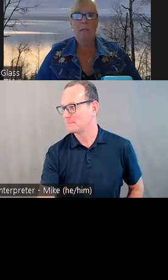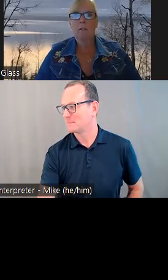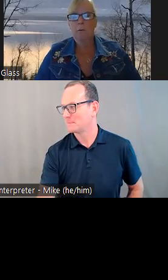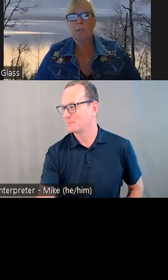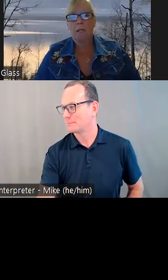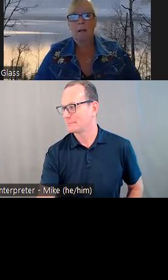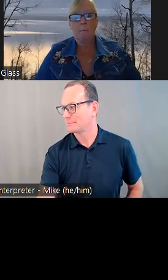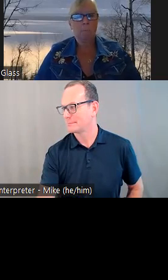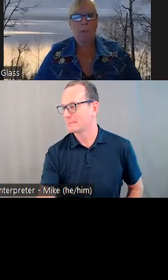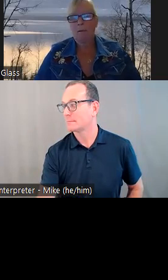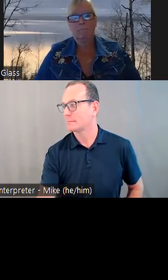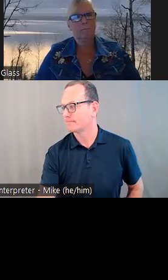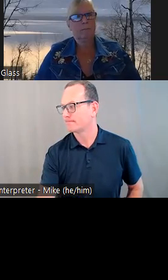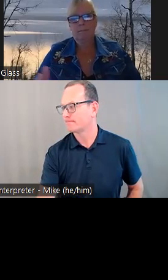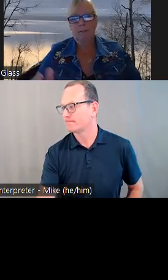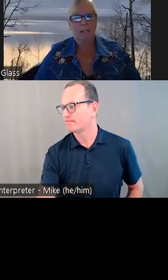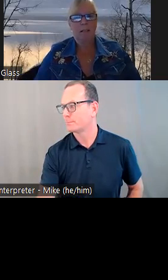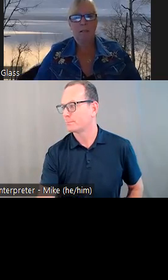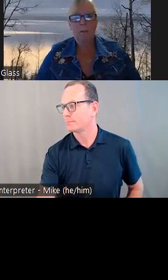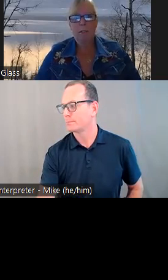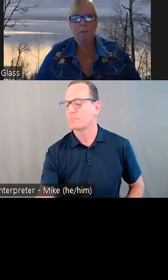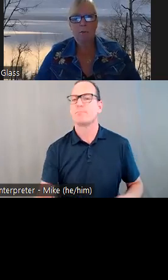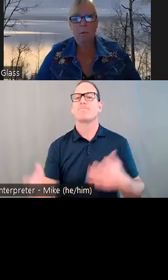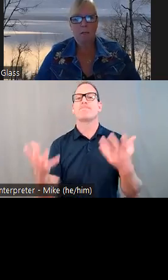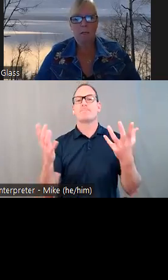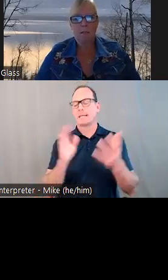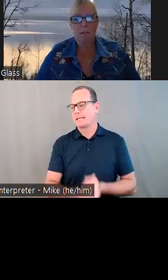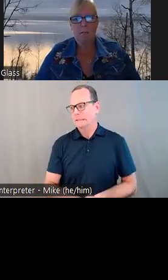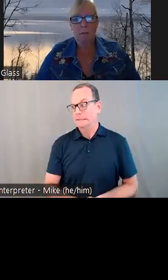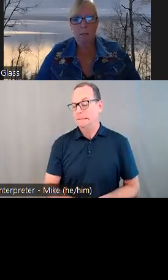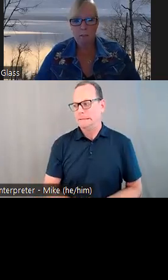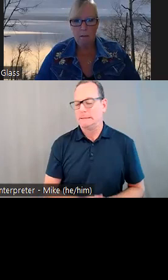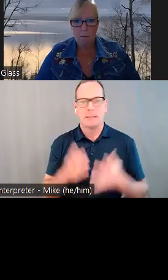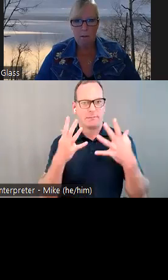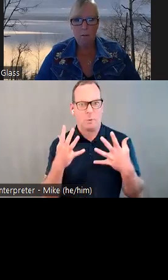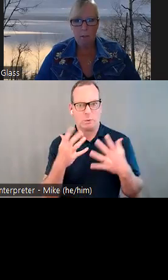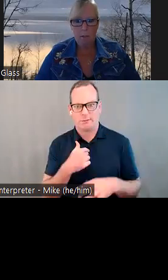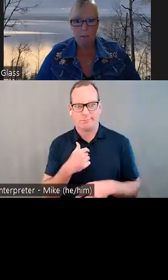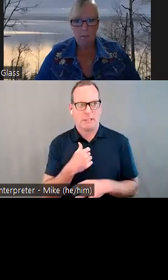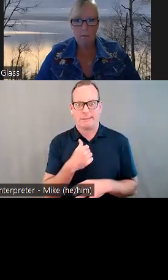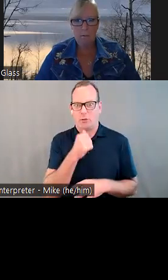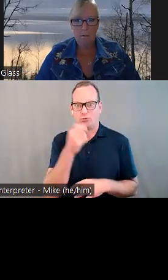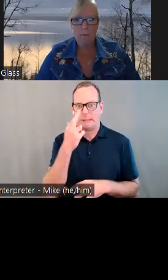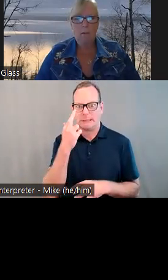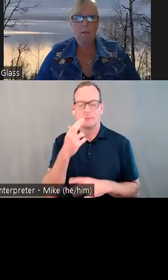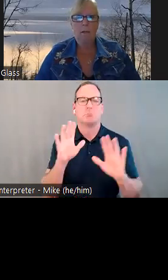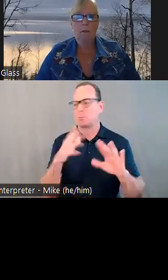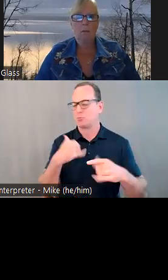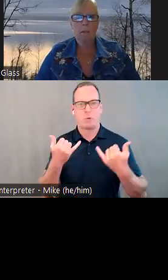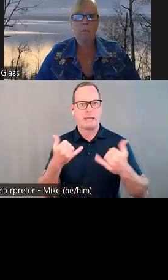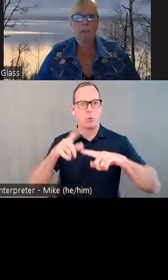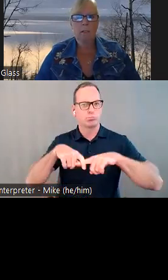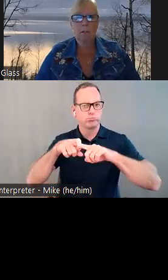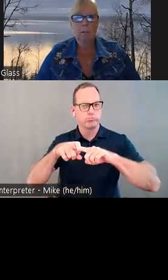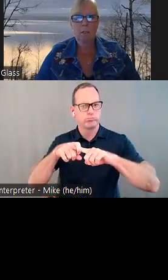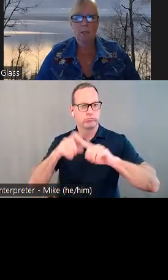Well, that's unfortunate. I'm going to pause just for a minute in case anybody wants to enter any questions and they weren't